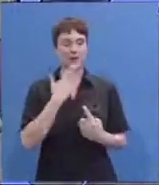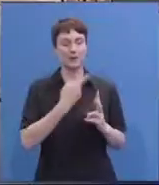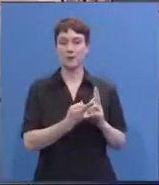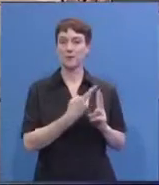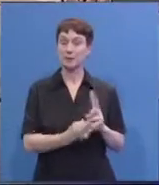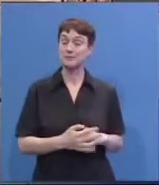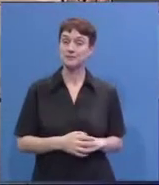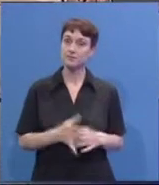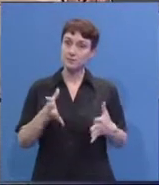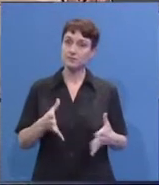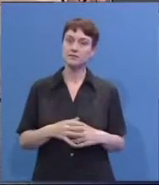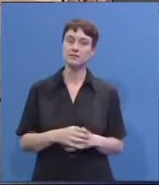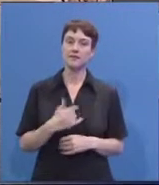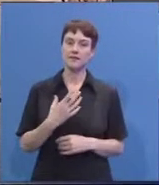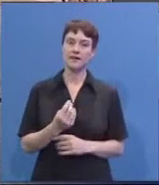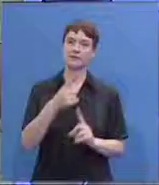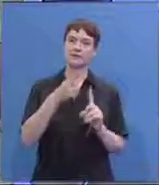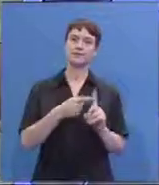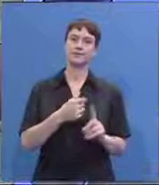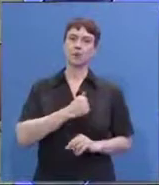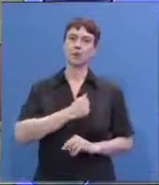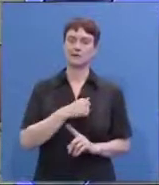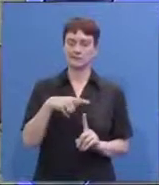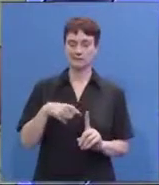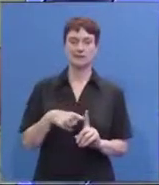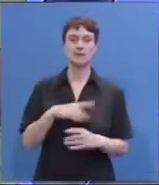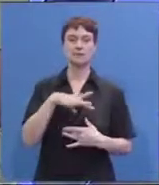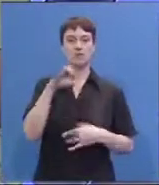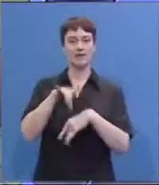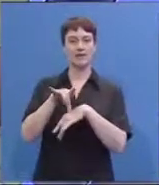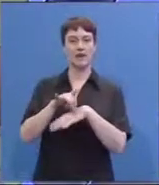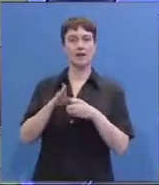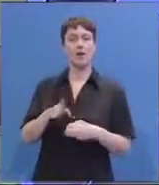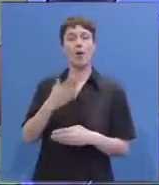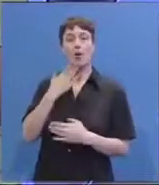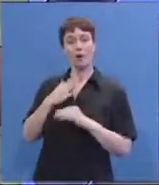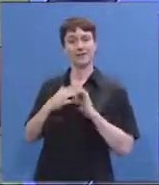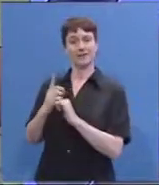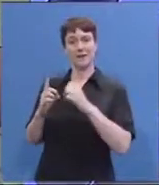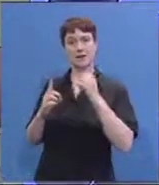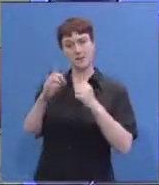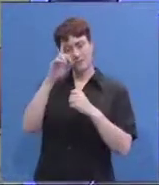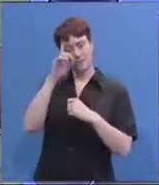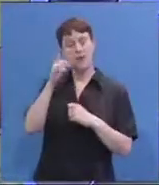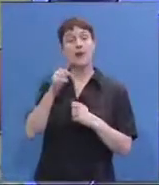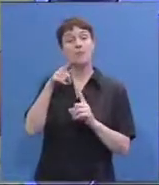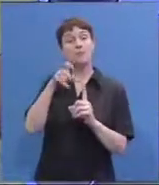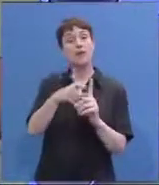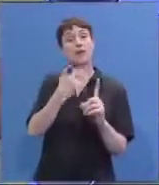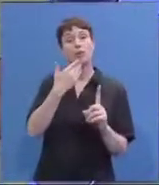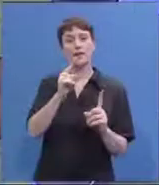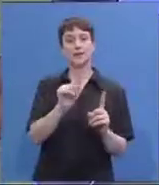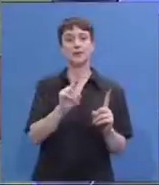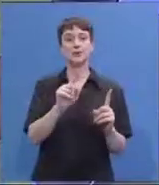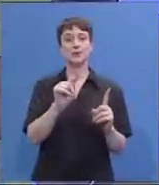Now, here's a message from a comrade, a friend, and spiritual advisor of Tatu Mandela, Archbishop Emeritus Desmond Tutu.